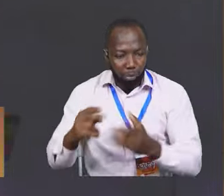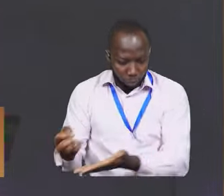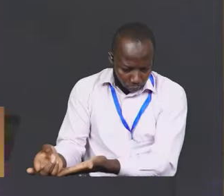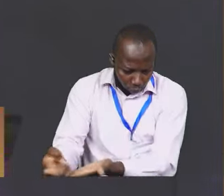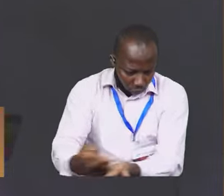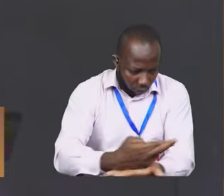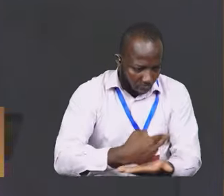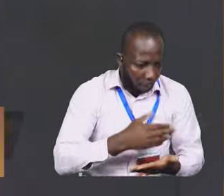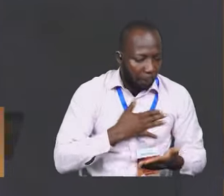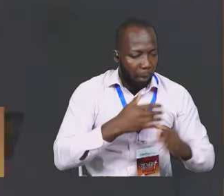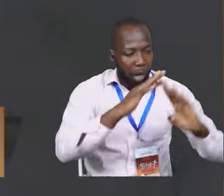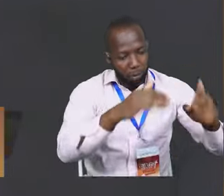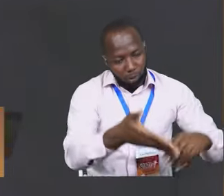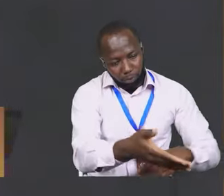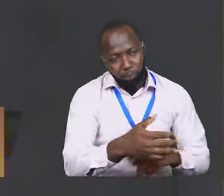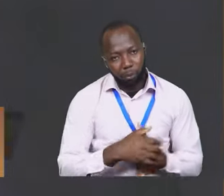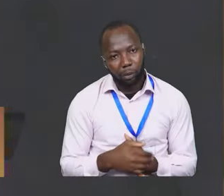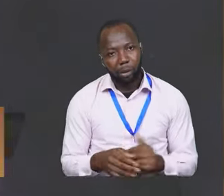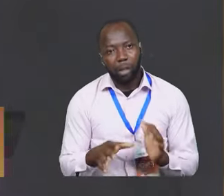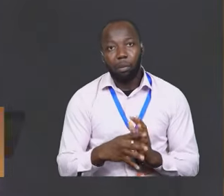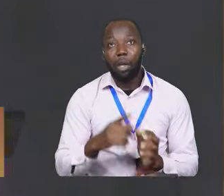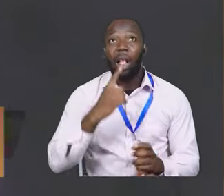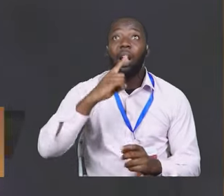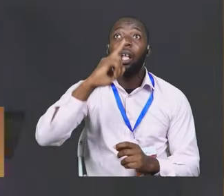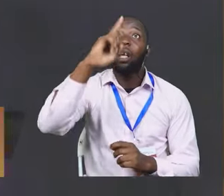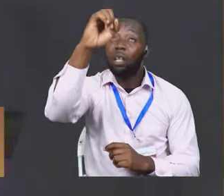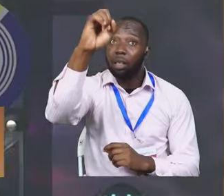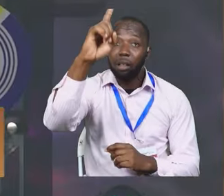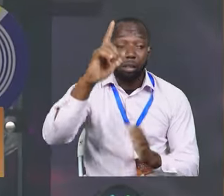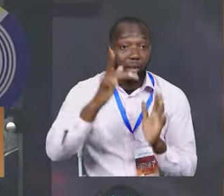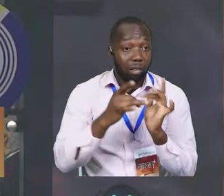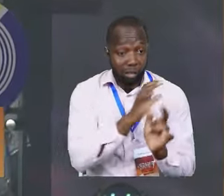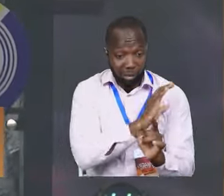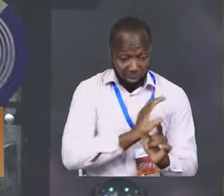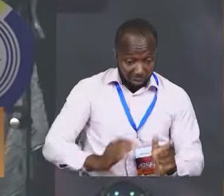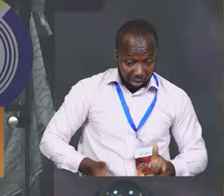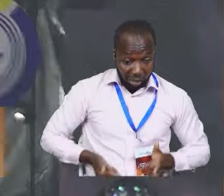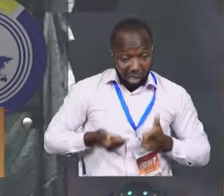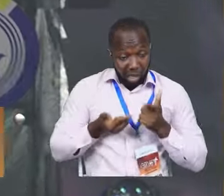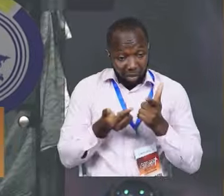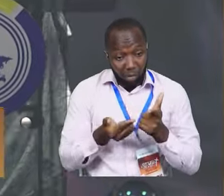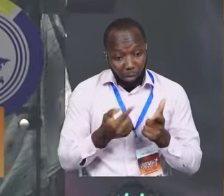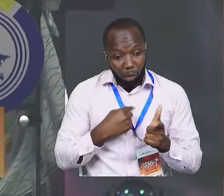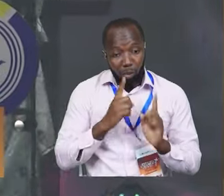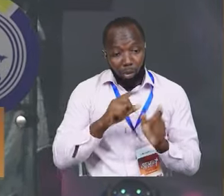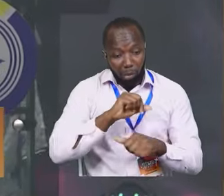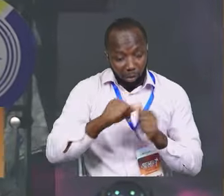Anything that happens, come back. I'm talking about the life in Jesus.